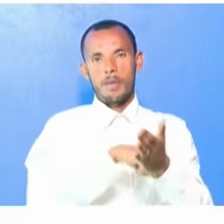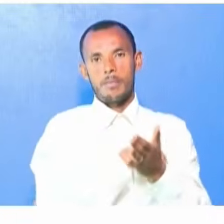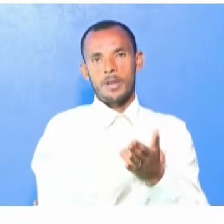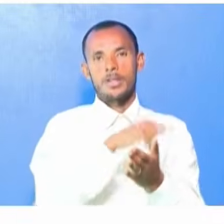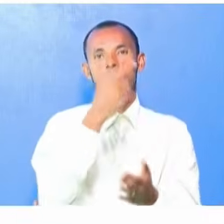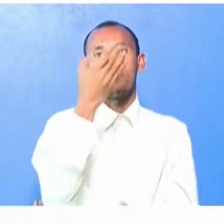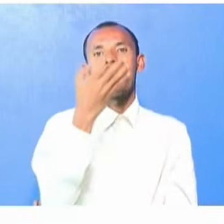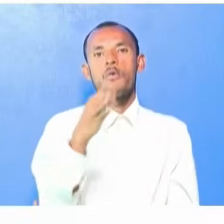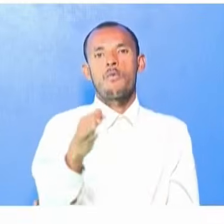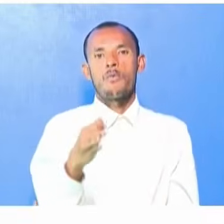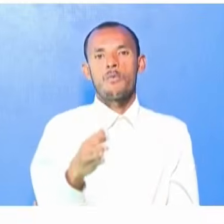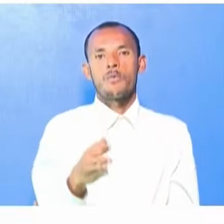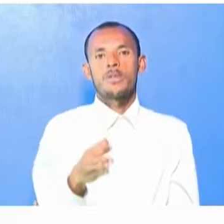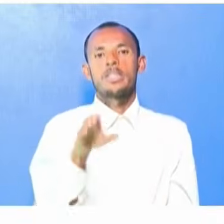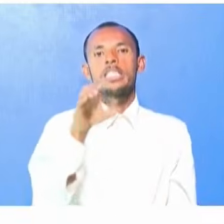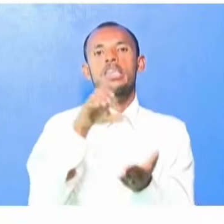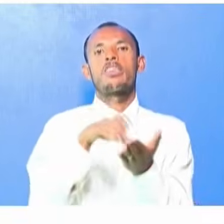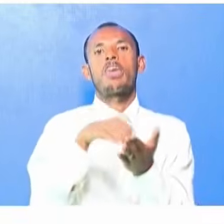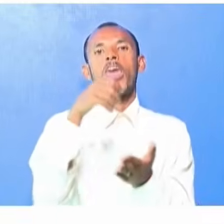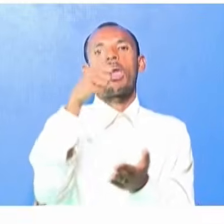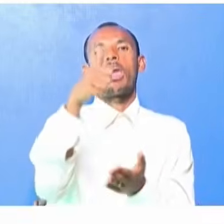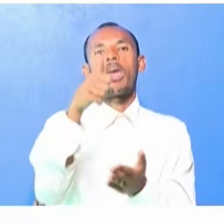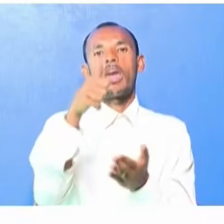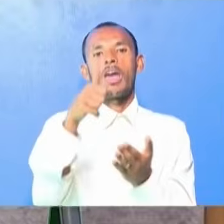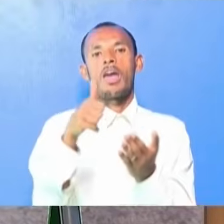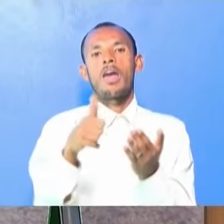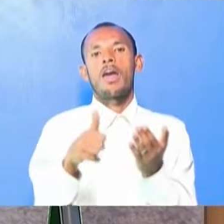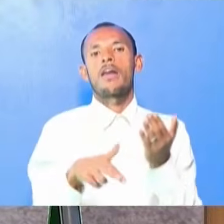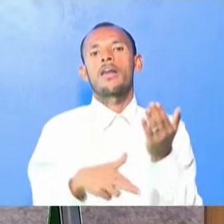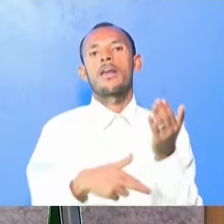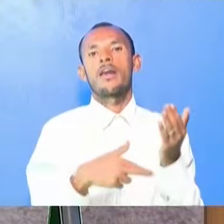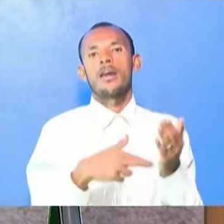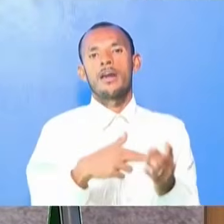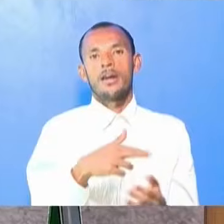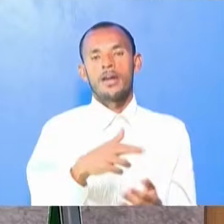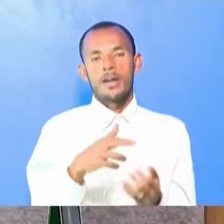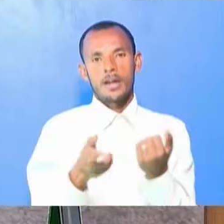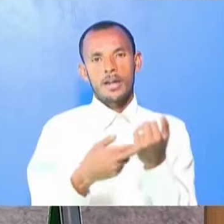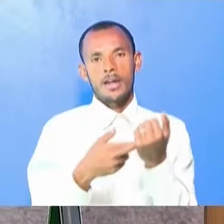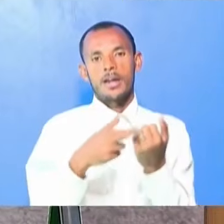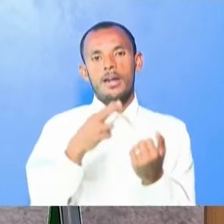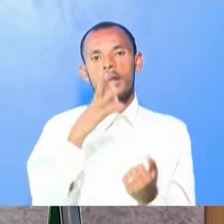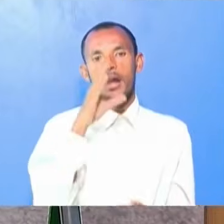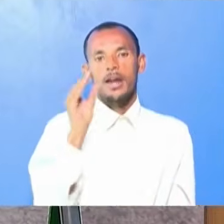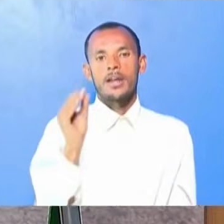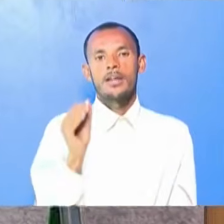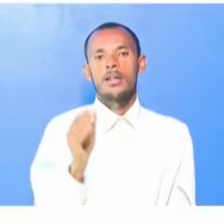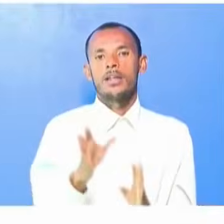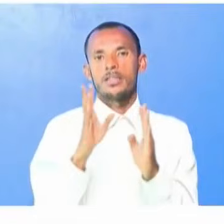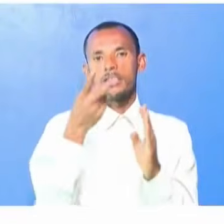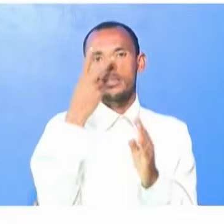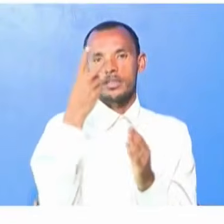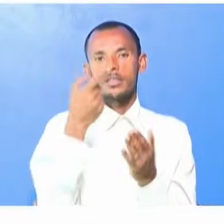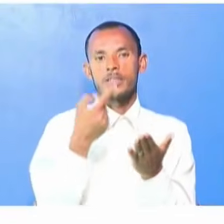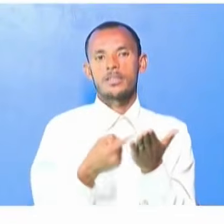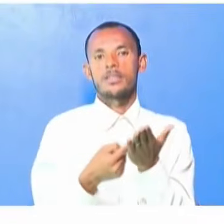of CTA is recorded at this level, and let's see this one.